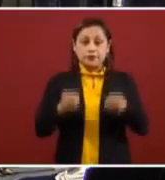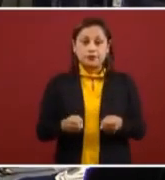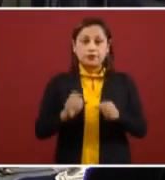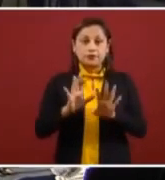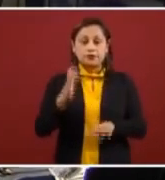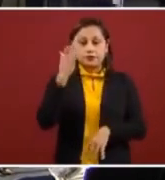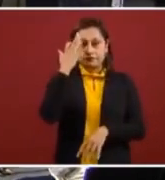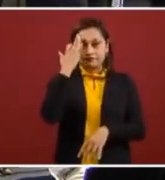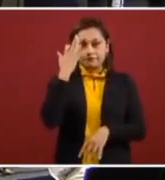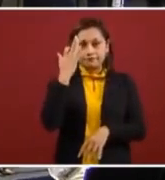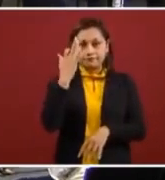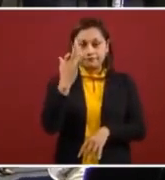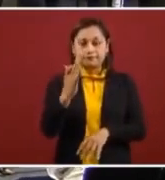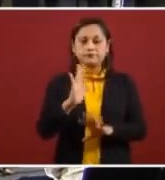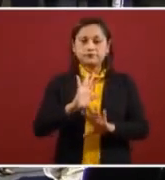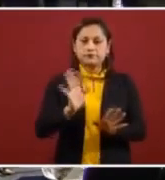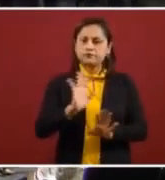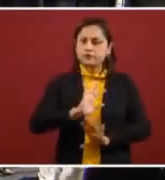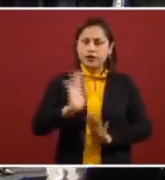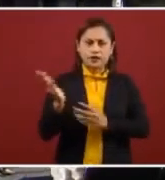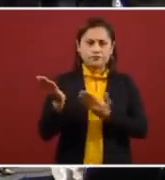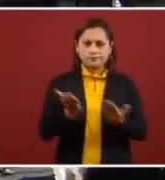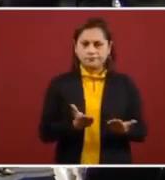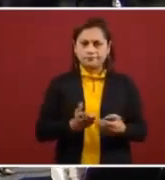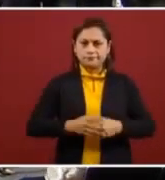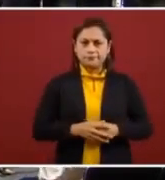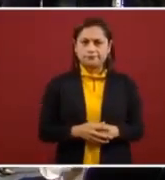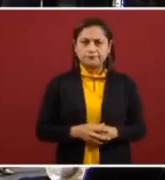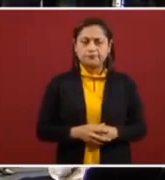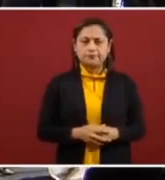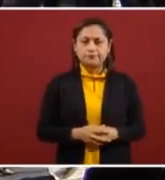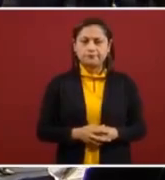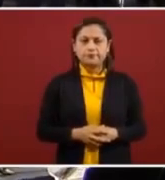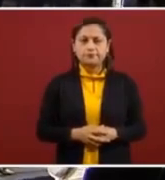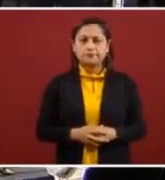we got kept up at the safety meeting.